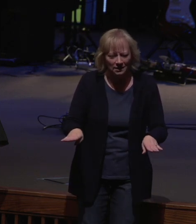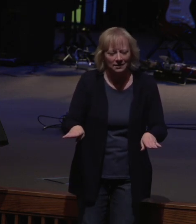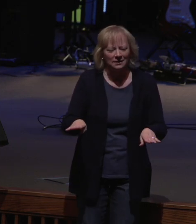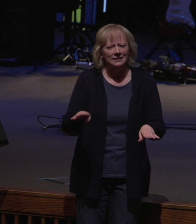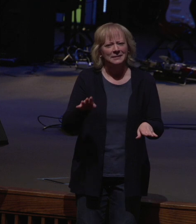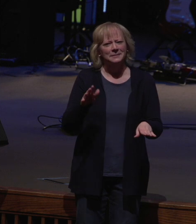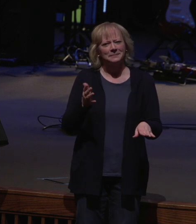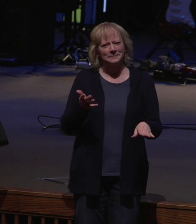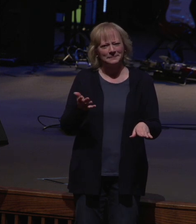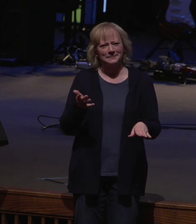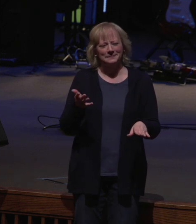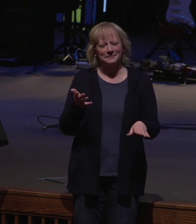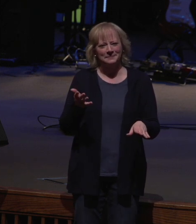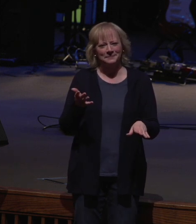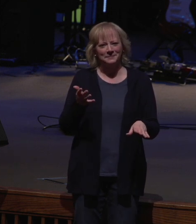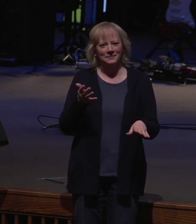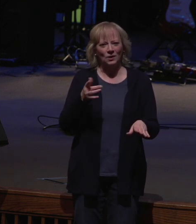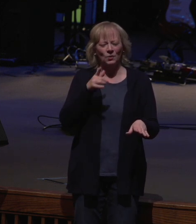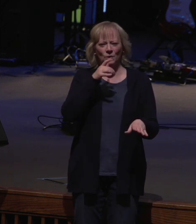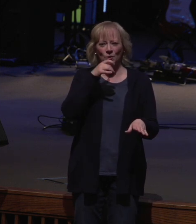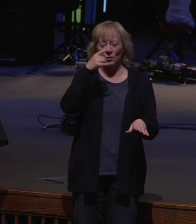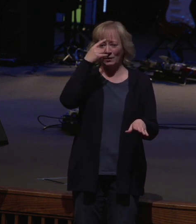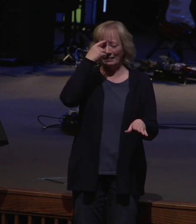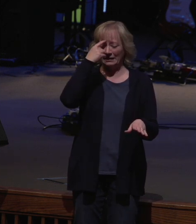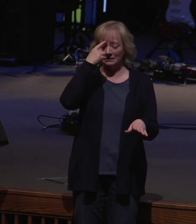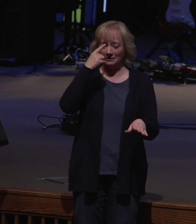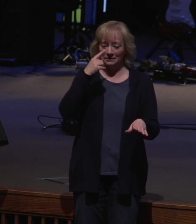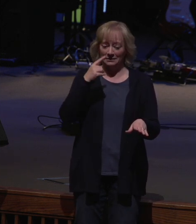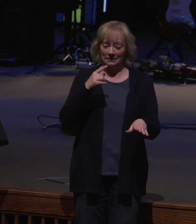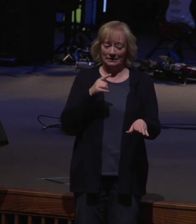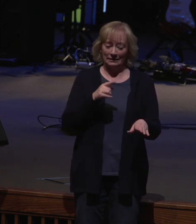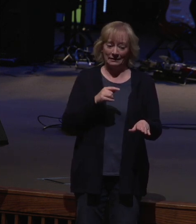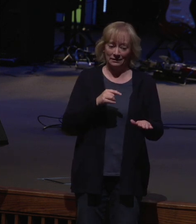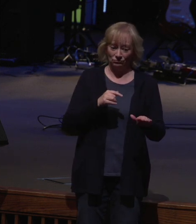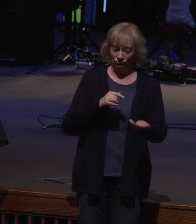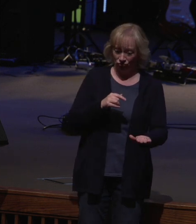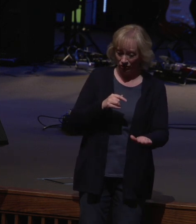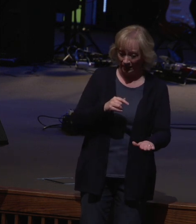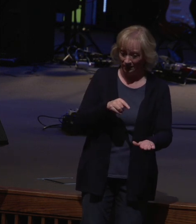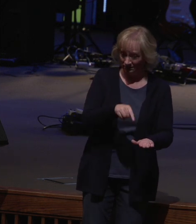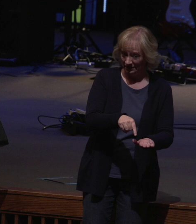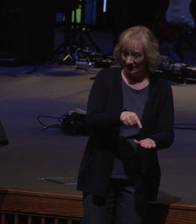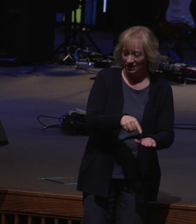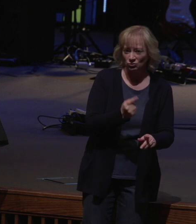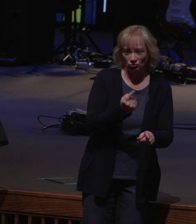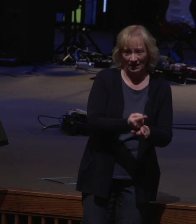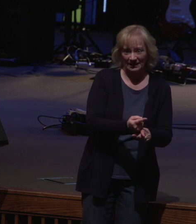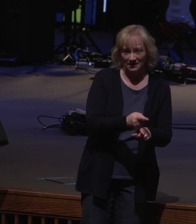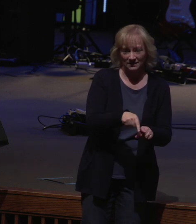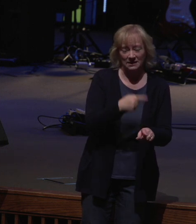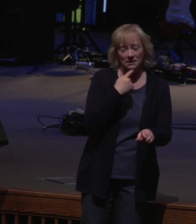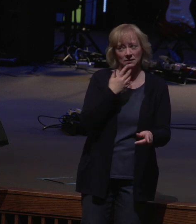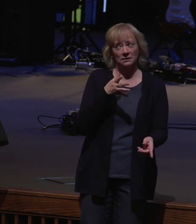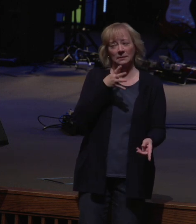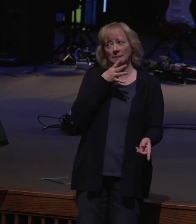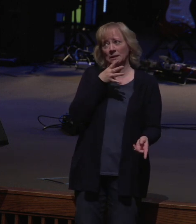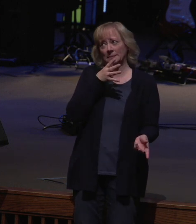Now, who here thinks Jimmy has a legit defense if he says,